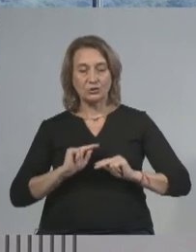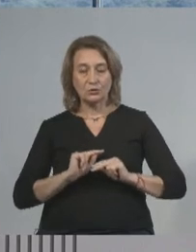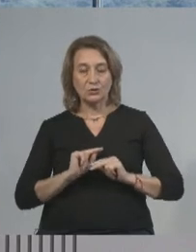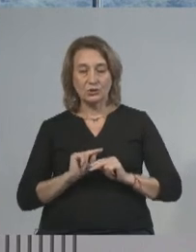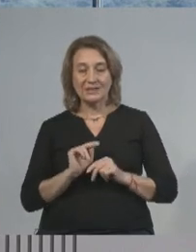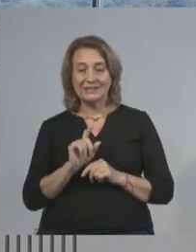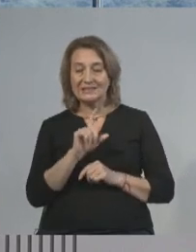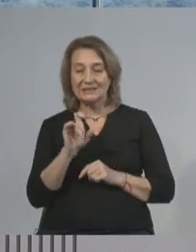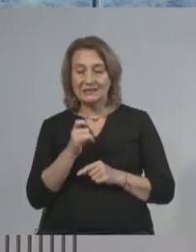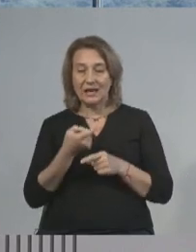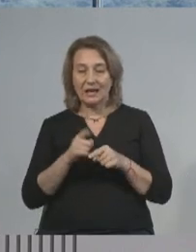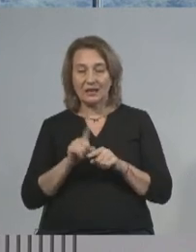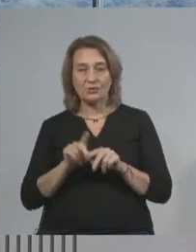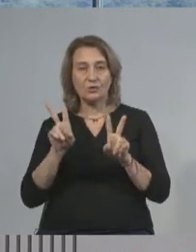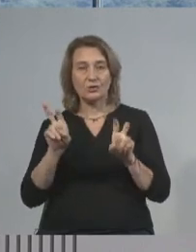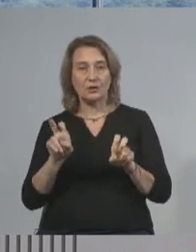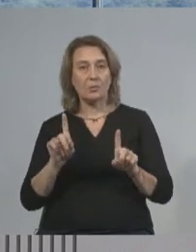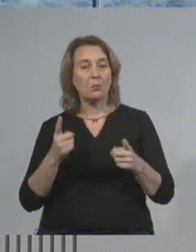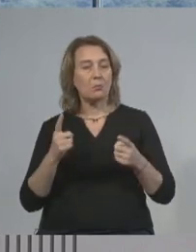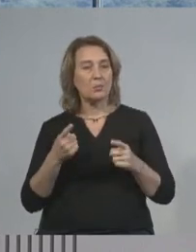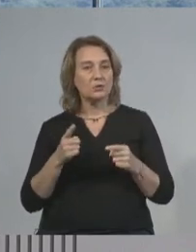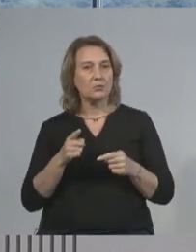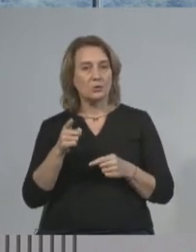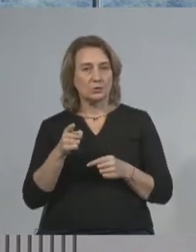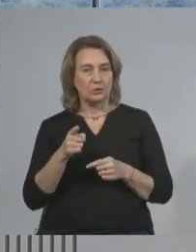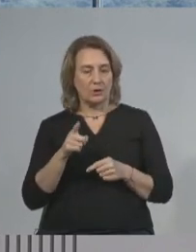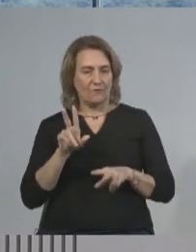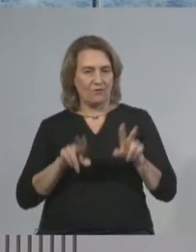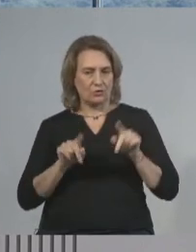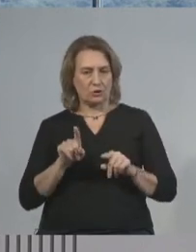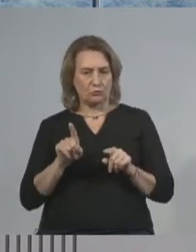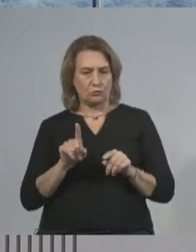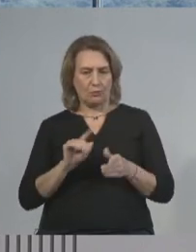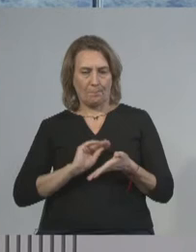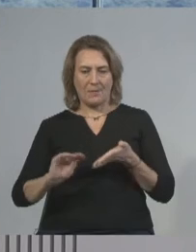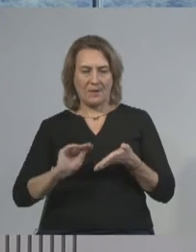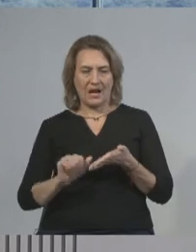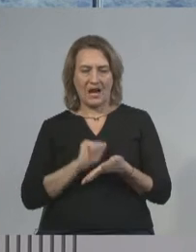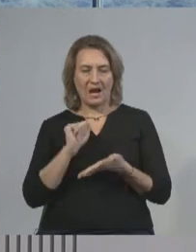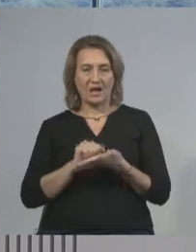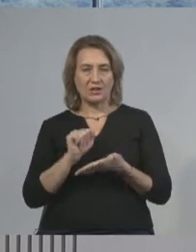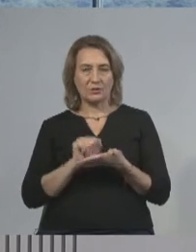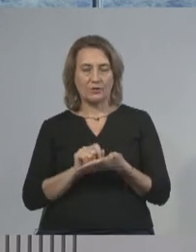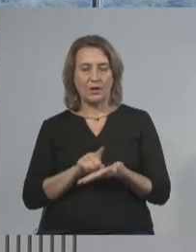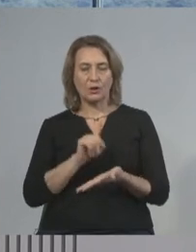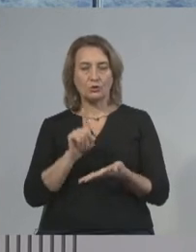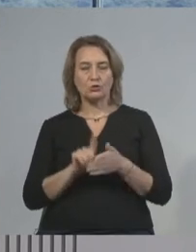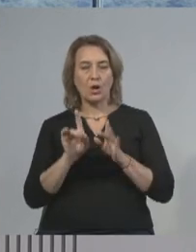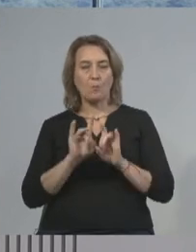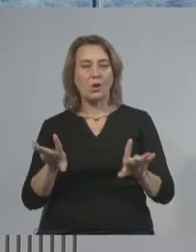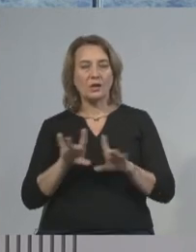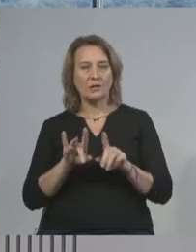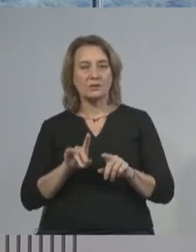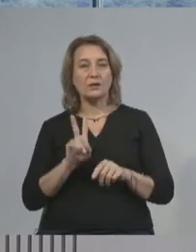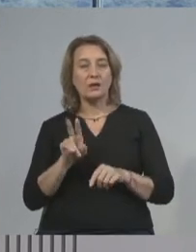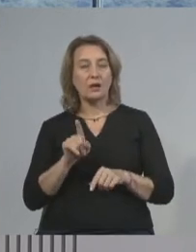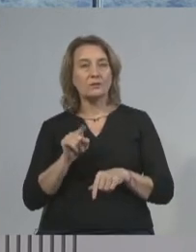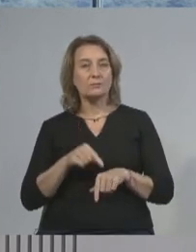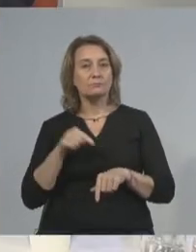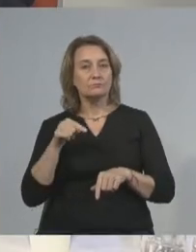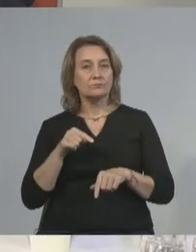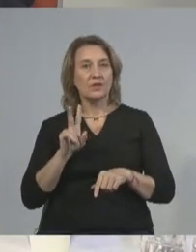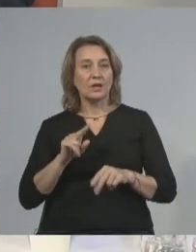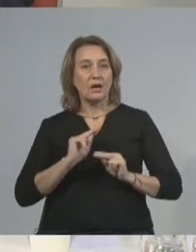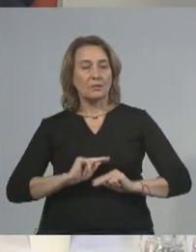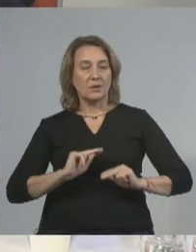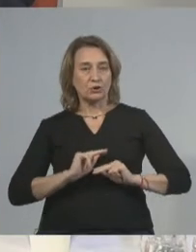as possible when working with this topic why do you think that this that the media shall explain what kind